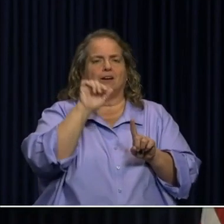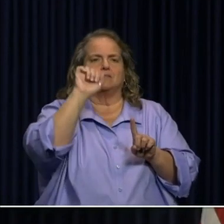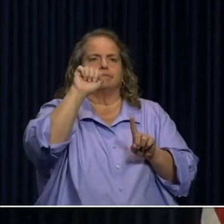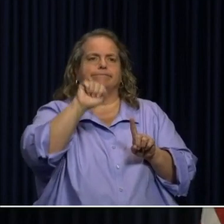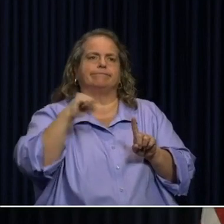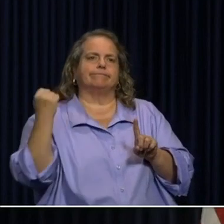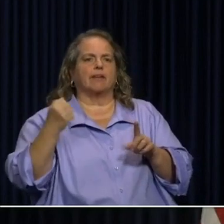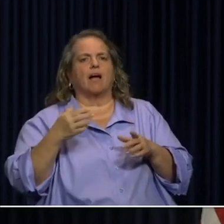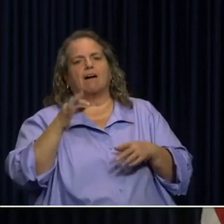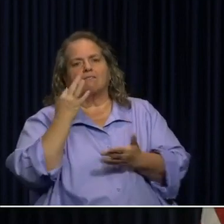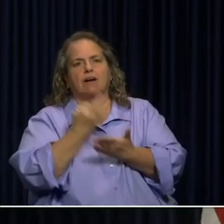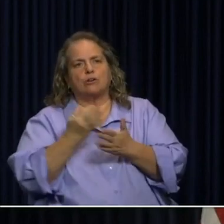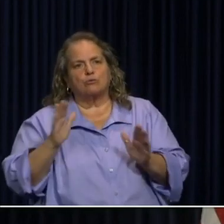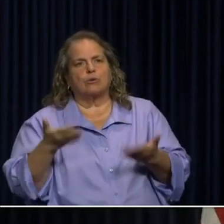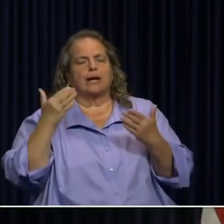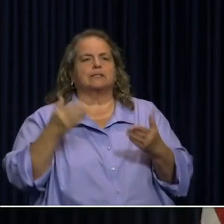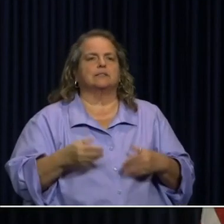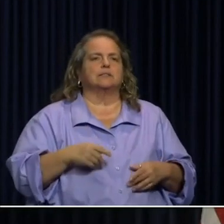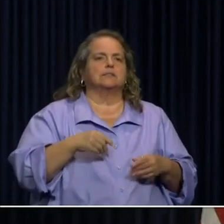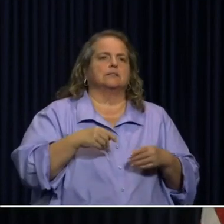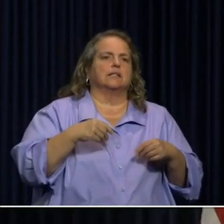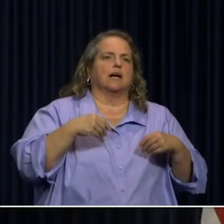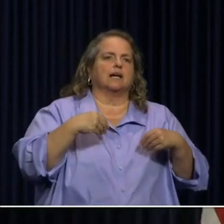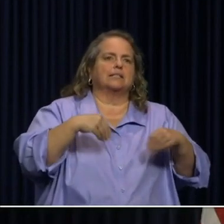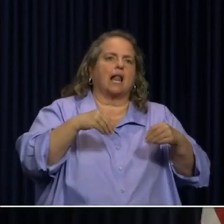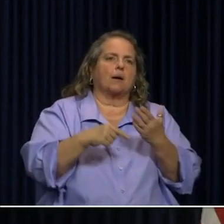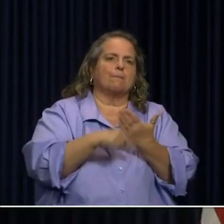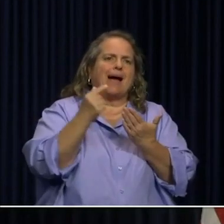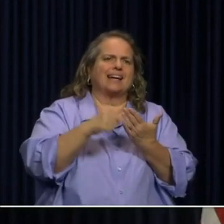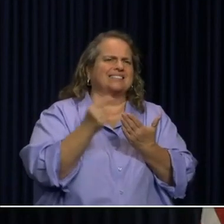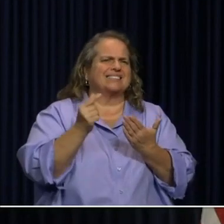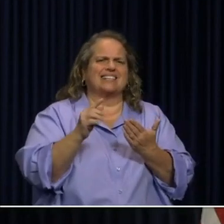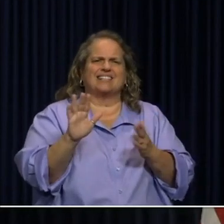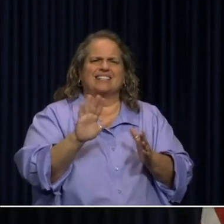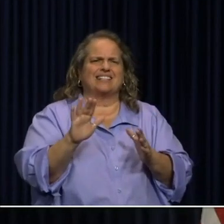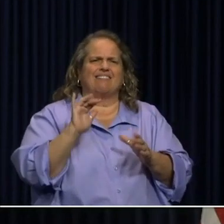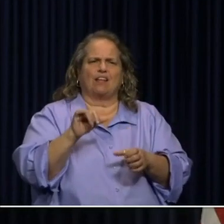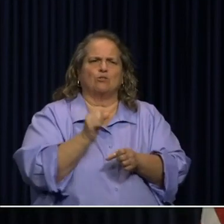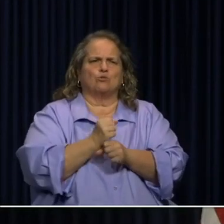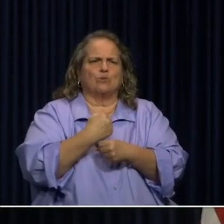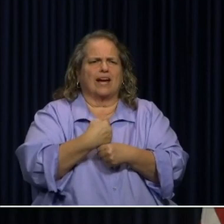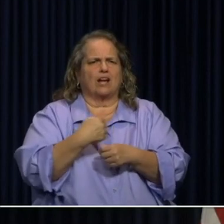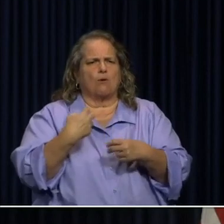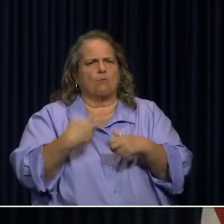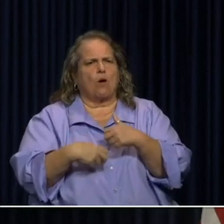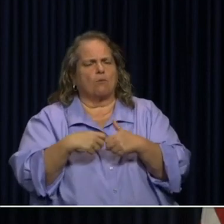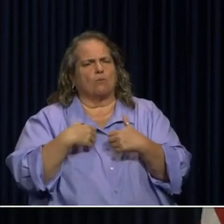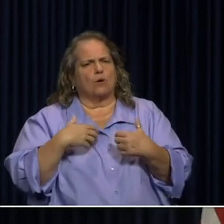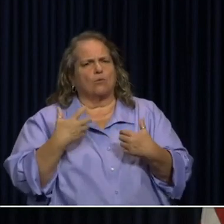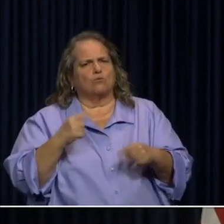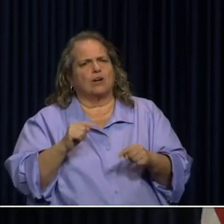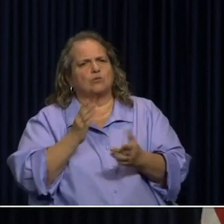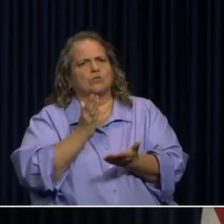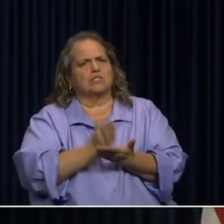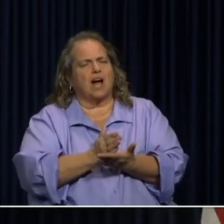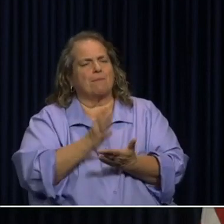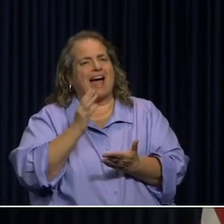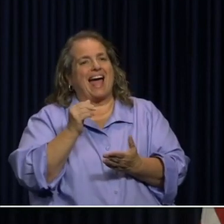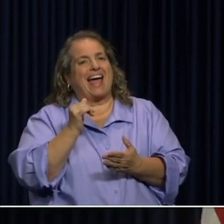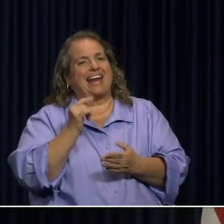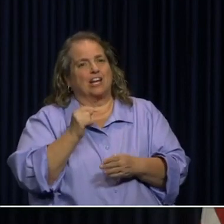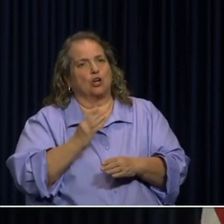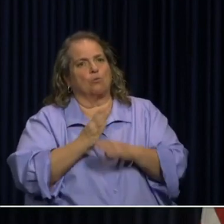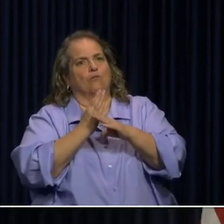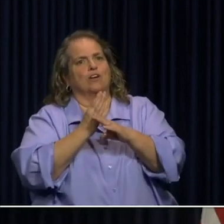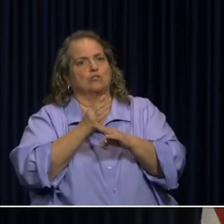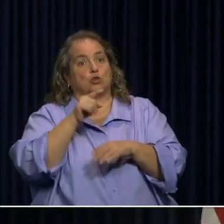magazines, fundraise, drum up business, it's creating the problem that we're trying to stop. Furthermore, it prevents you